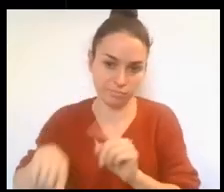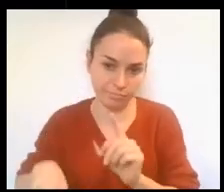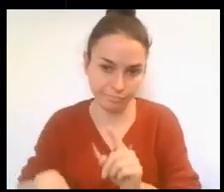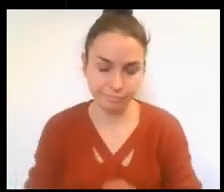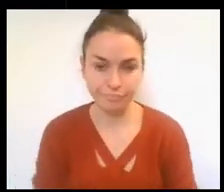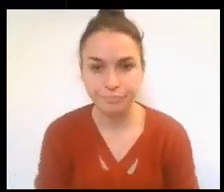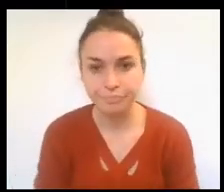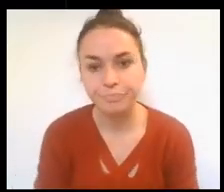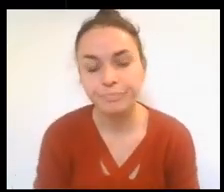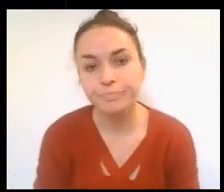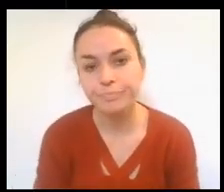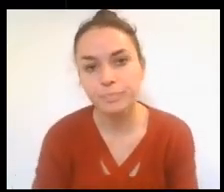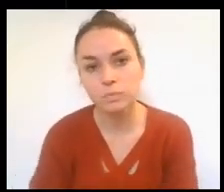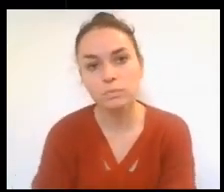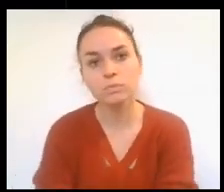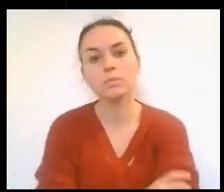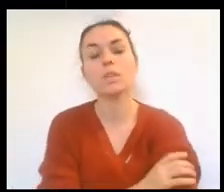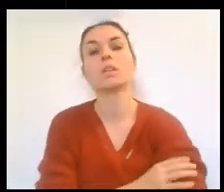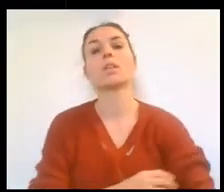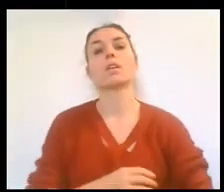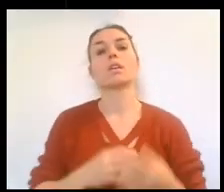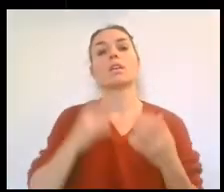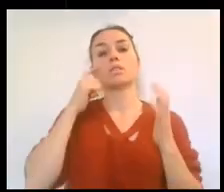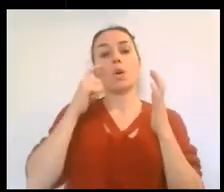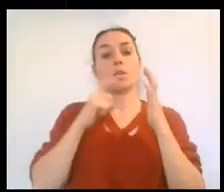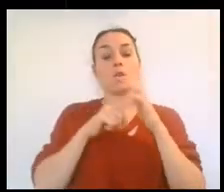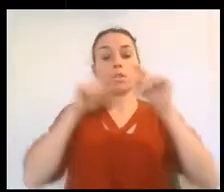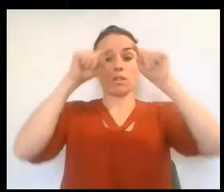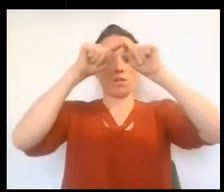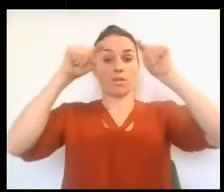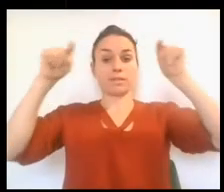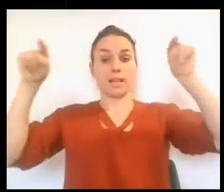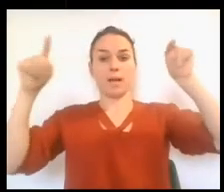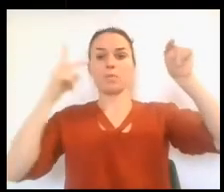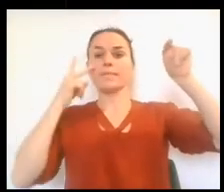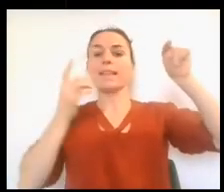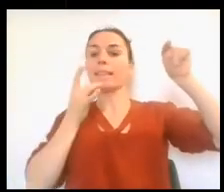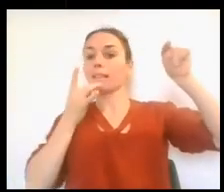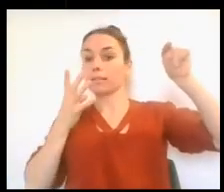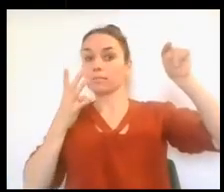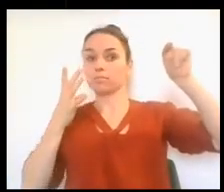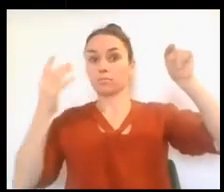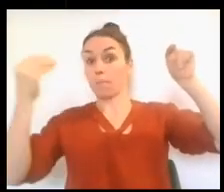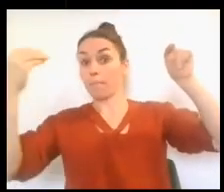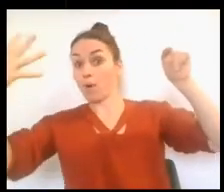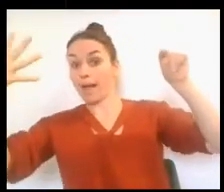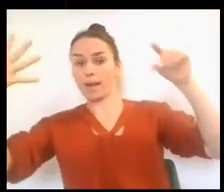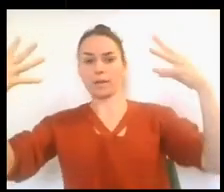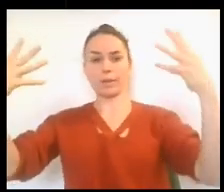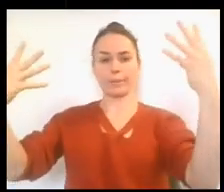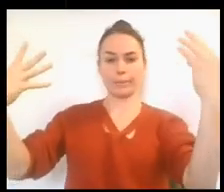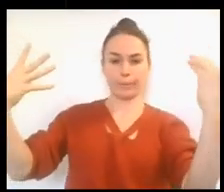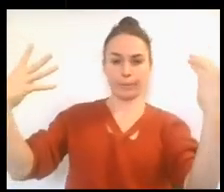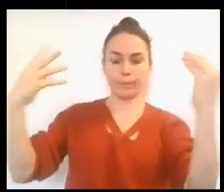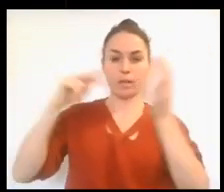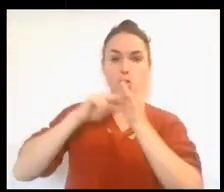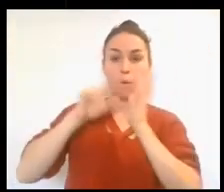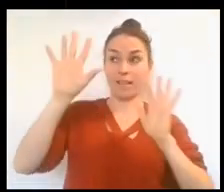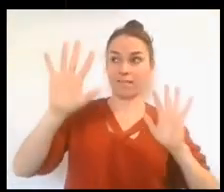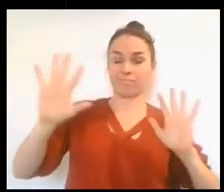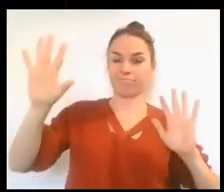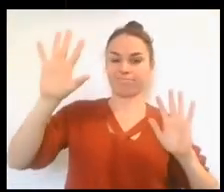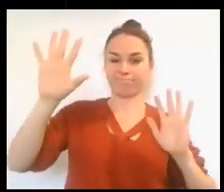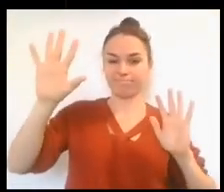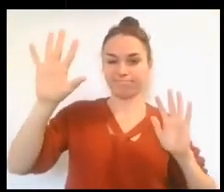and here we're plotting the intrinsic brightness of the galaxies, they're too rare for them to